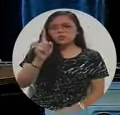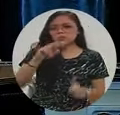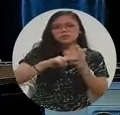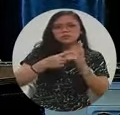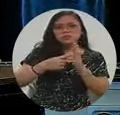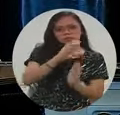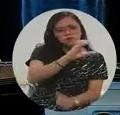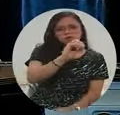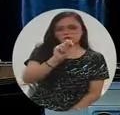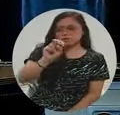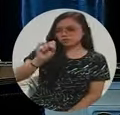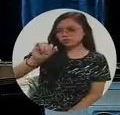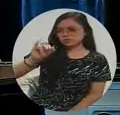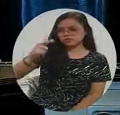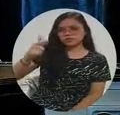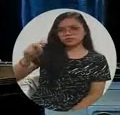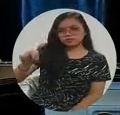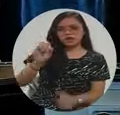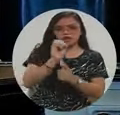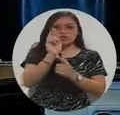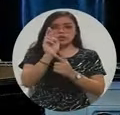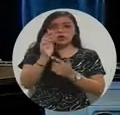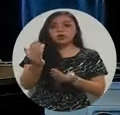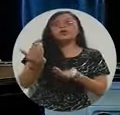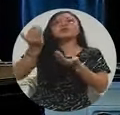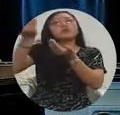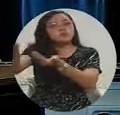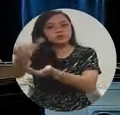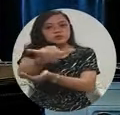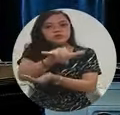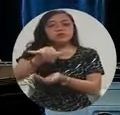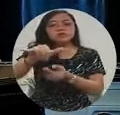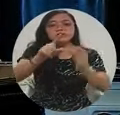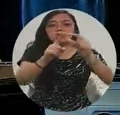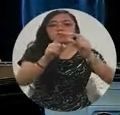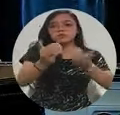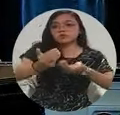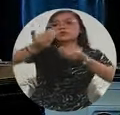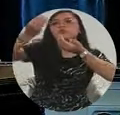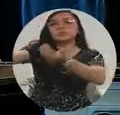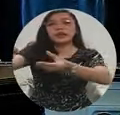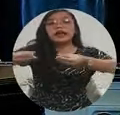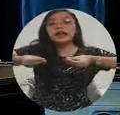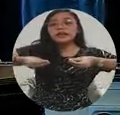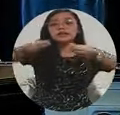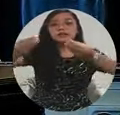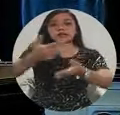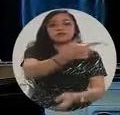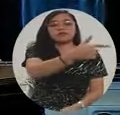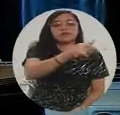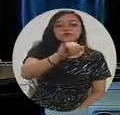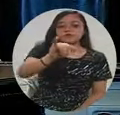Consign your bodies, relegate your bodies, commit your bodies, entrust your